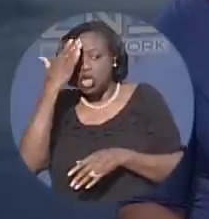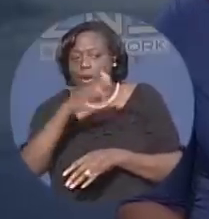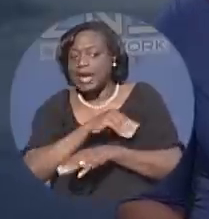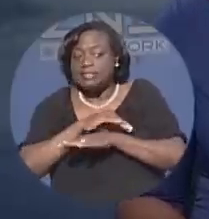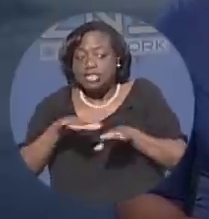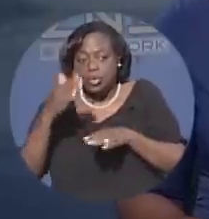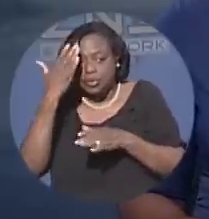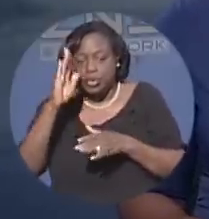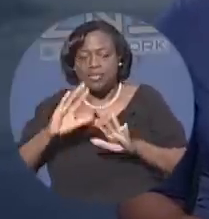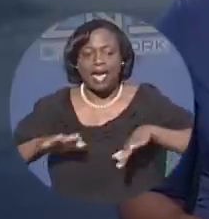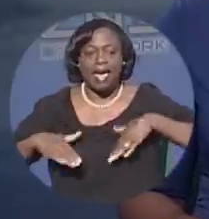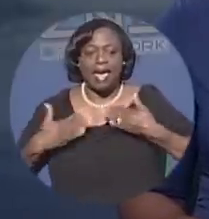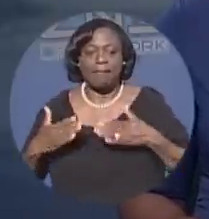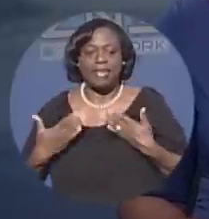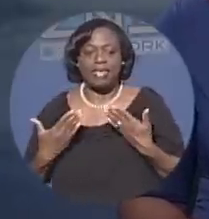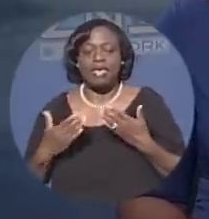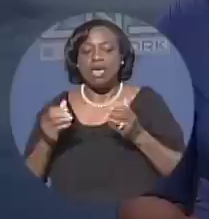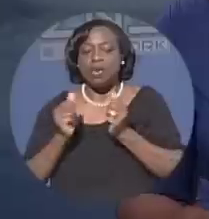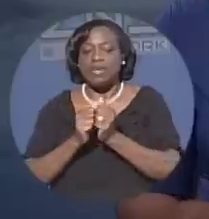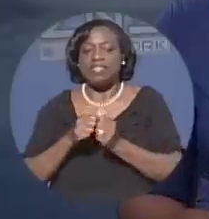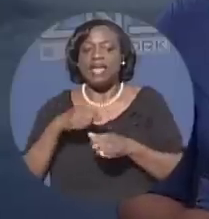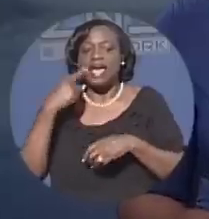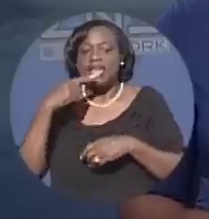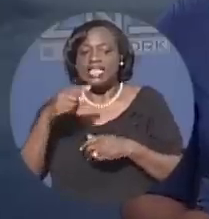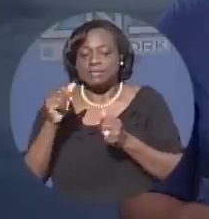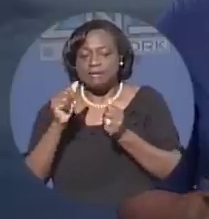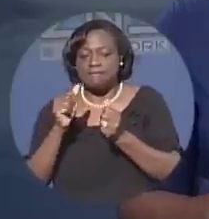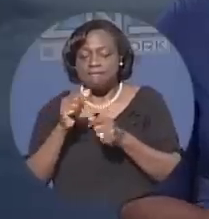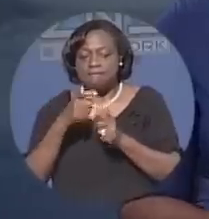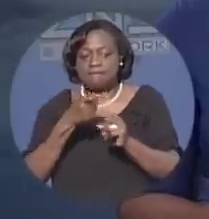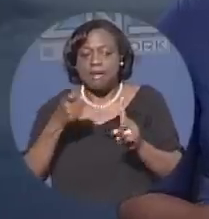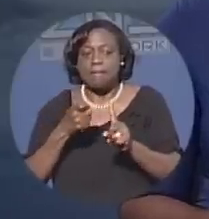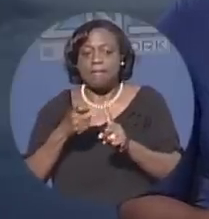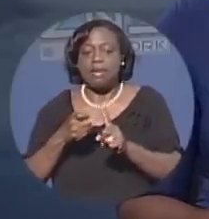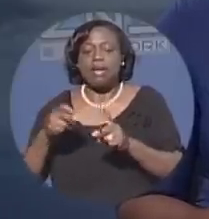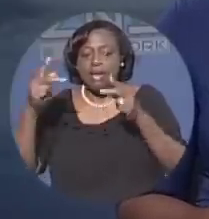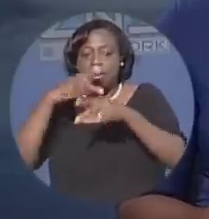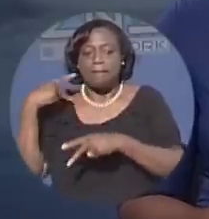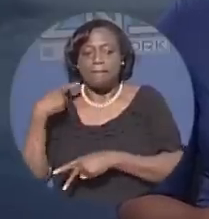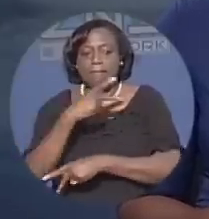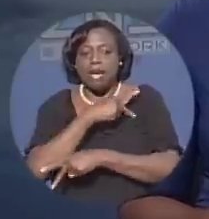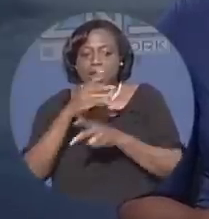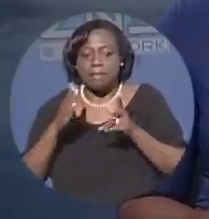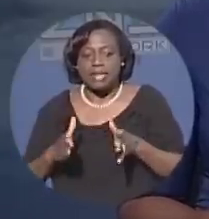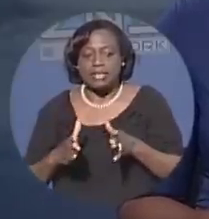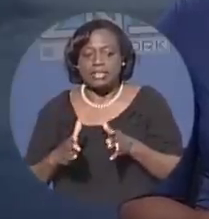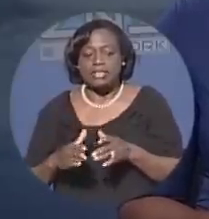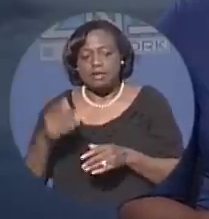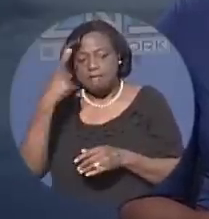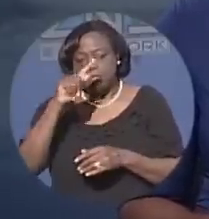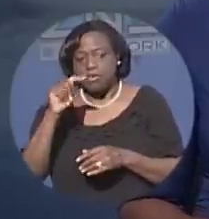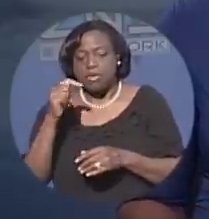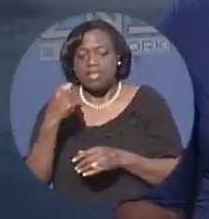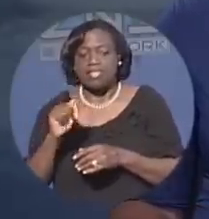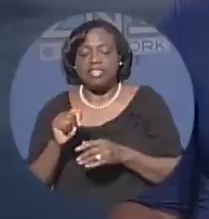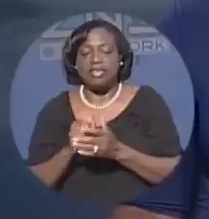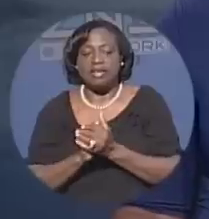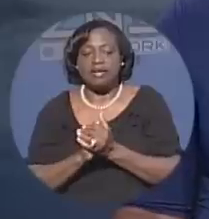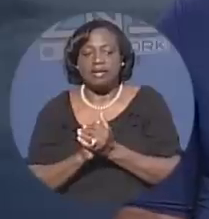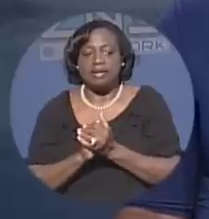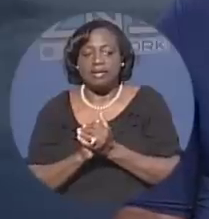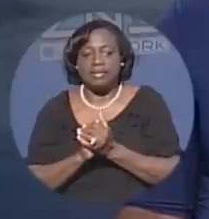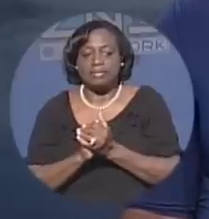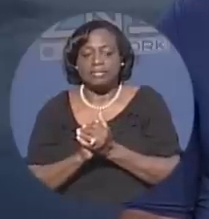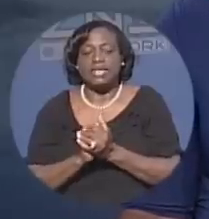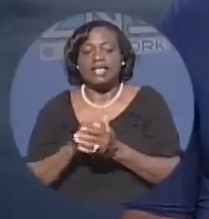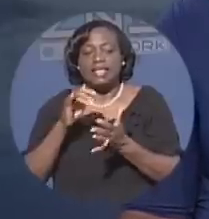happy about the announcement from Parliament to conduct an inquiry into the police investigation, something they've been lobbying for since Marco's